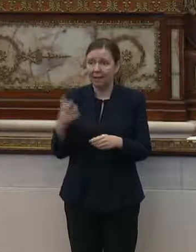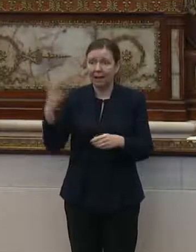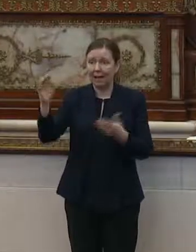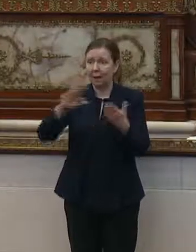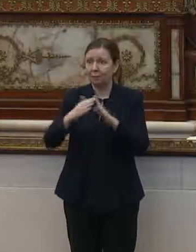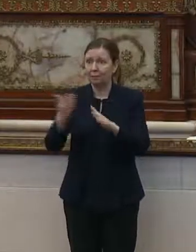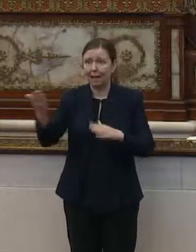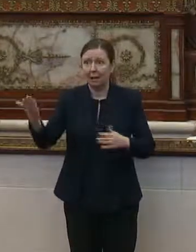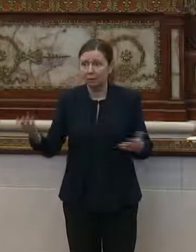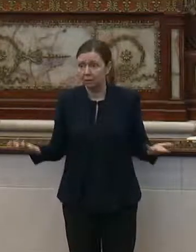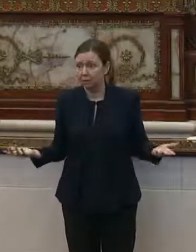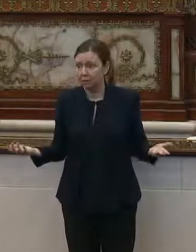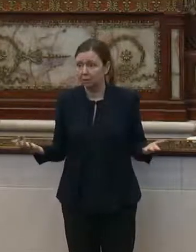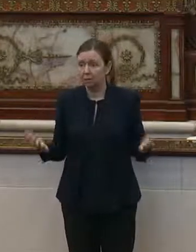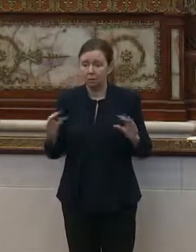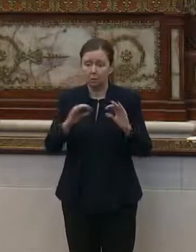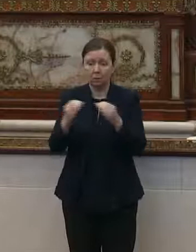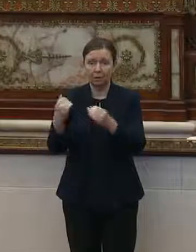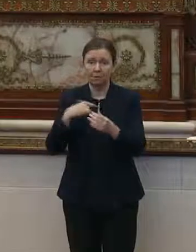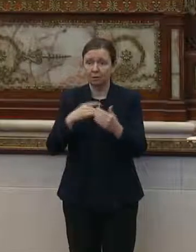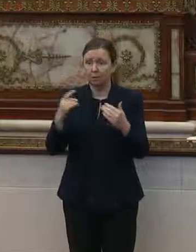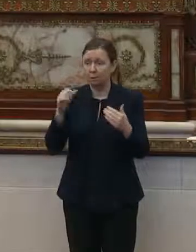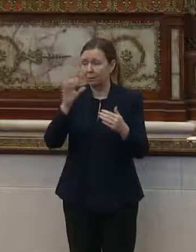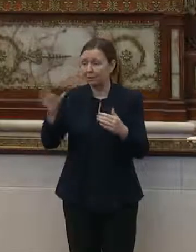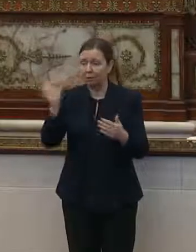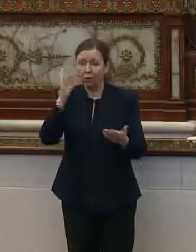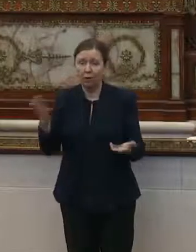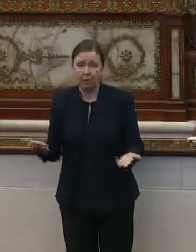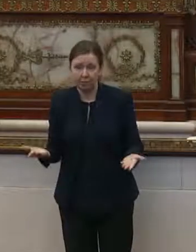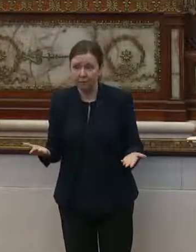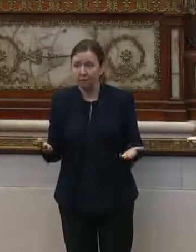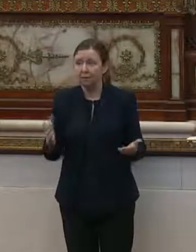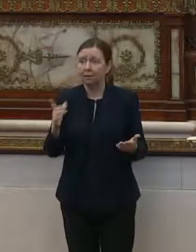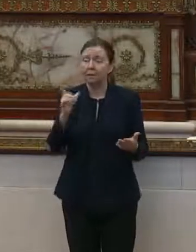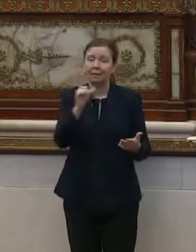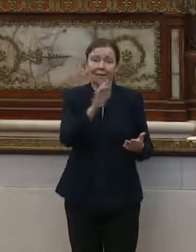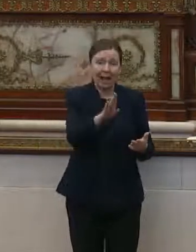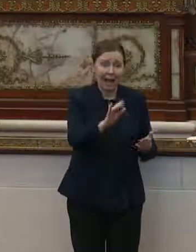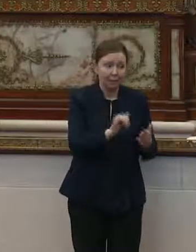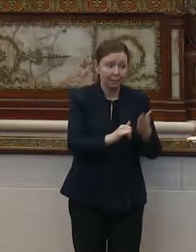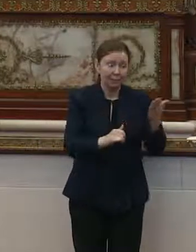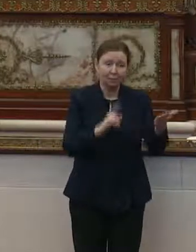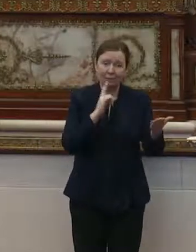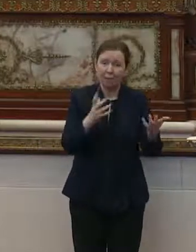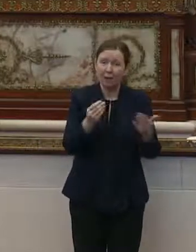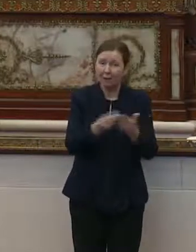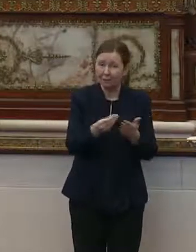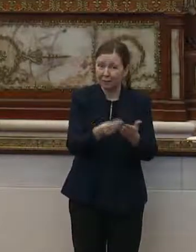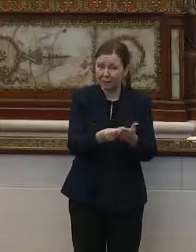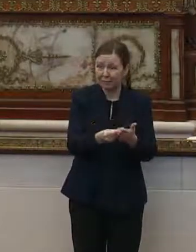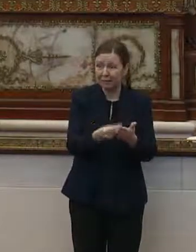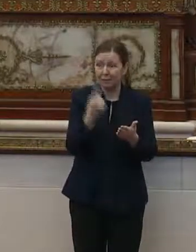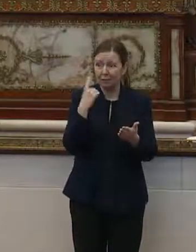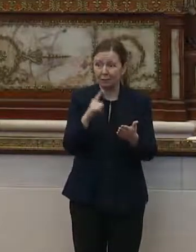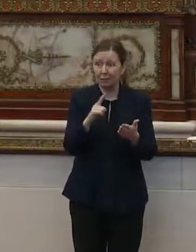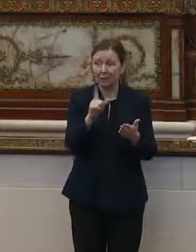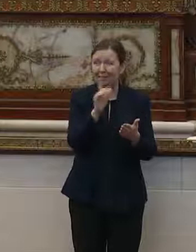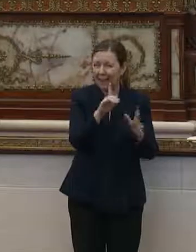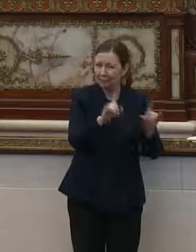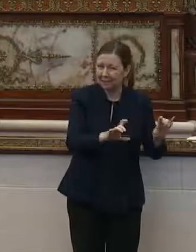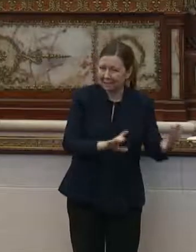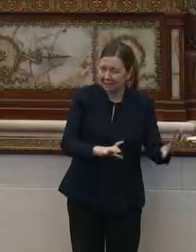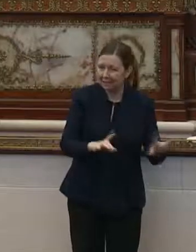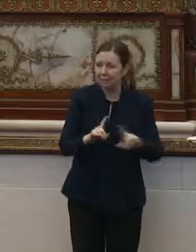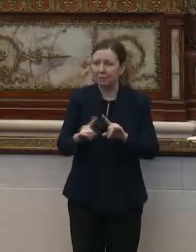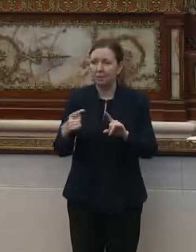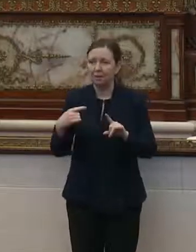town organization we hadn't heard of. Laboratories that really wanted funding for their laboratory testing, but